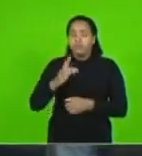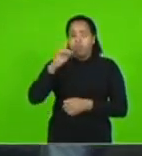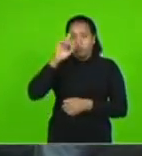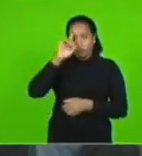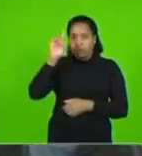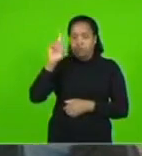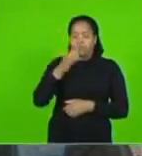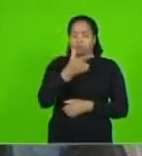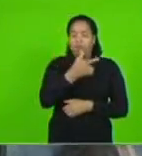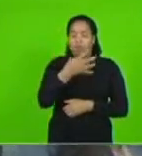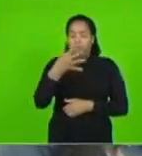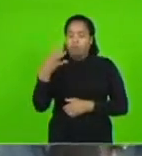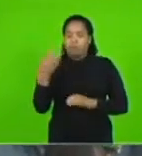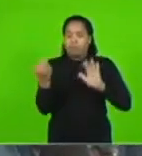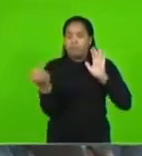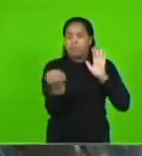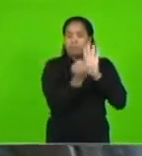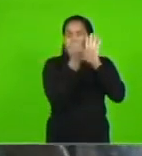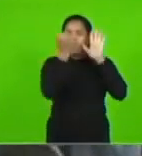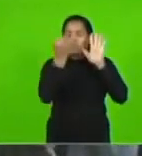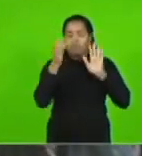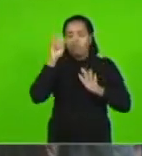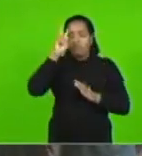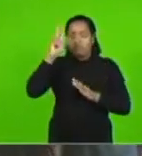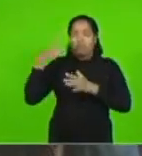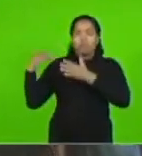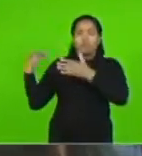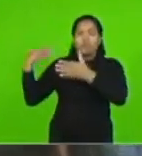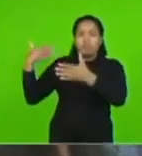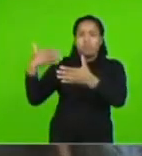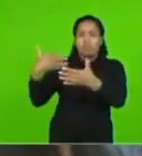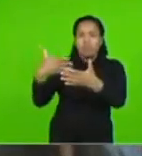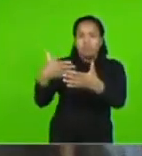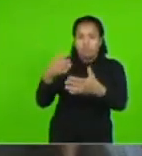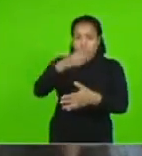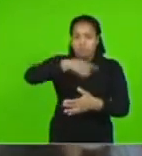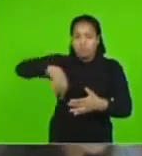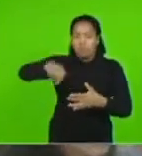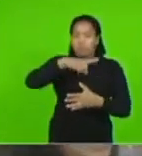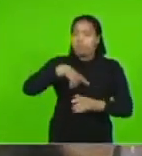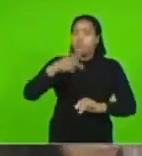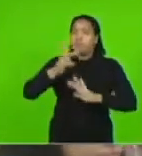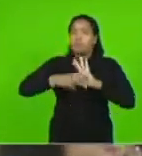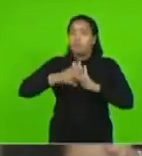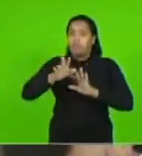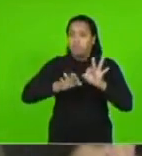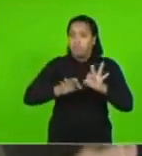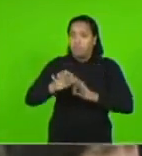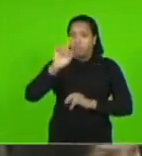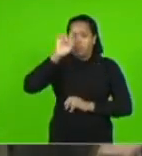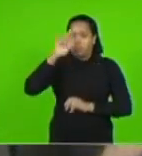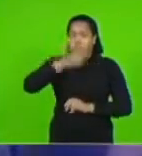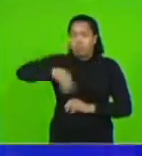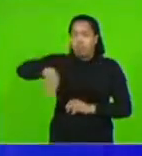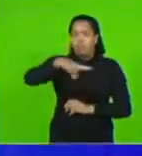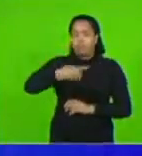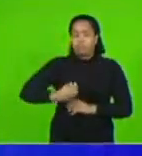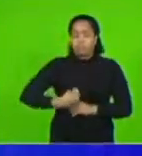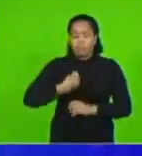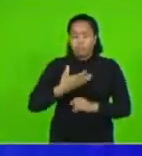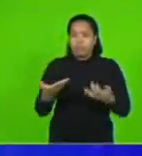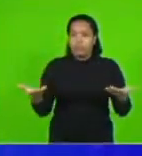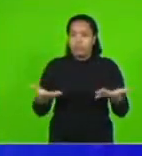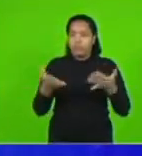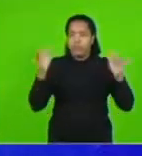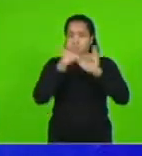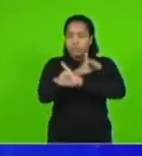And today we're going to just be commenting on the event that we had on the 24th and how the Lord realized this great